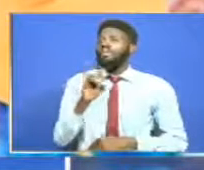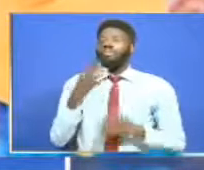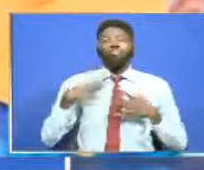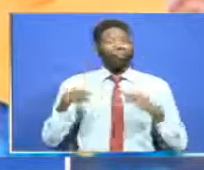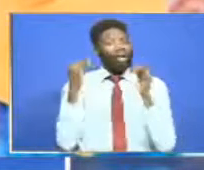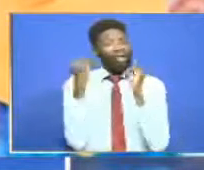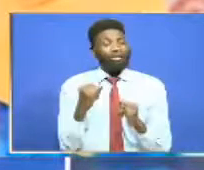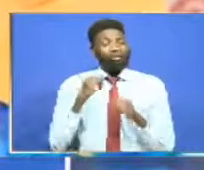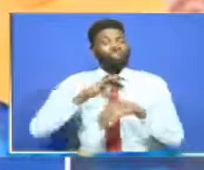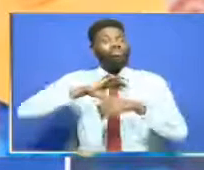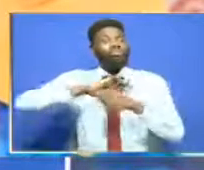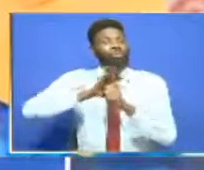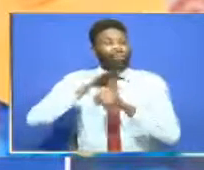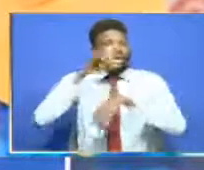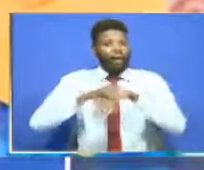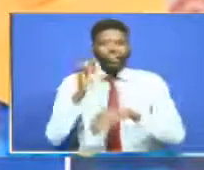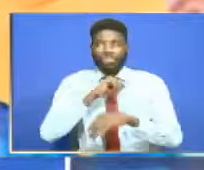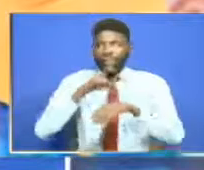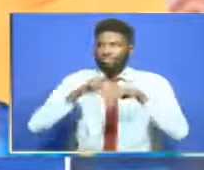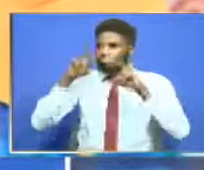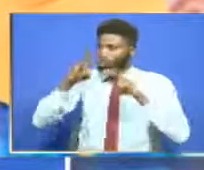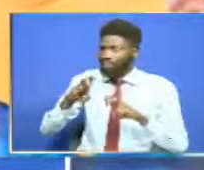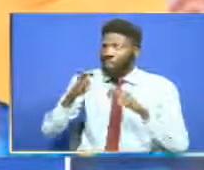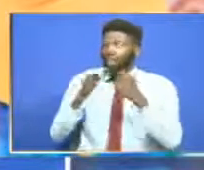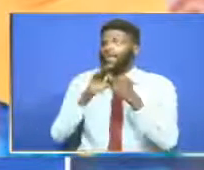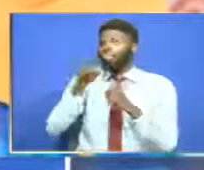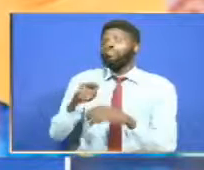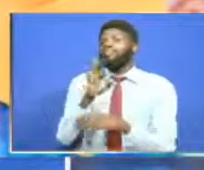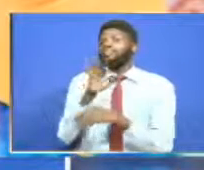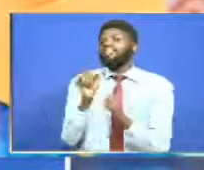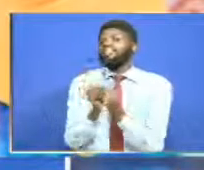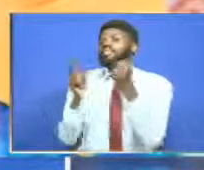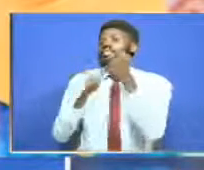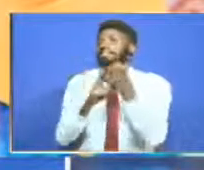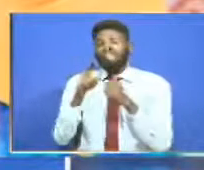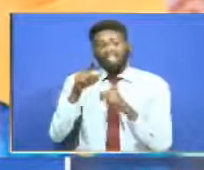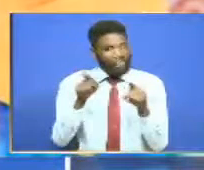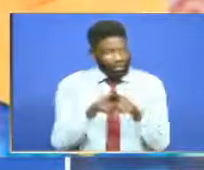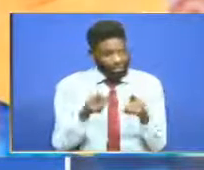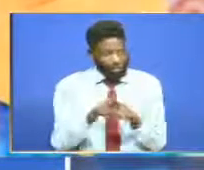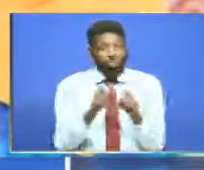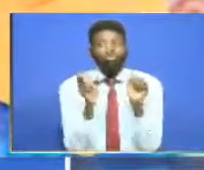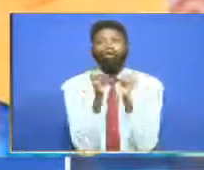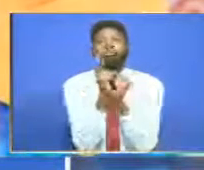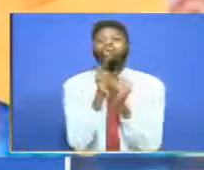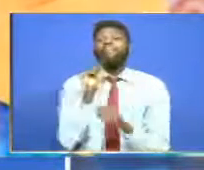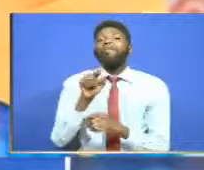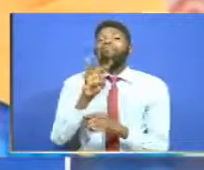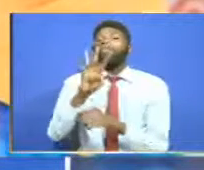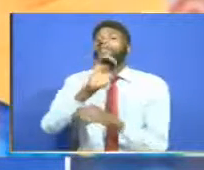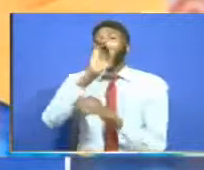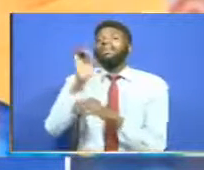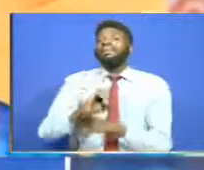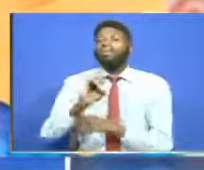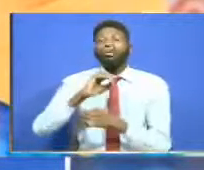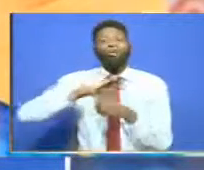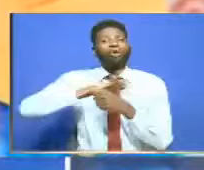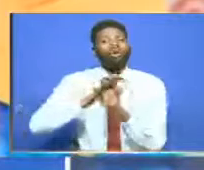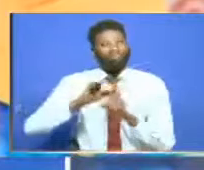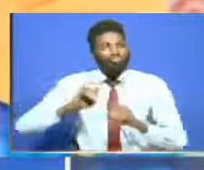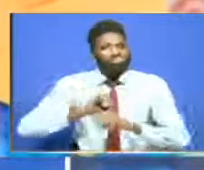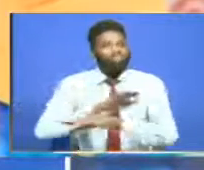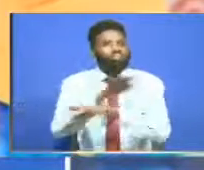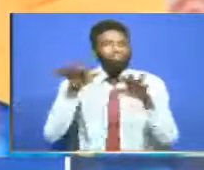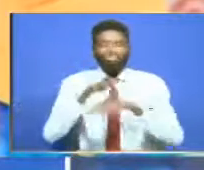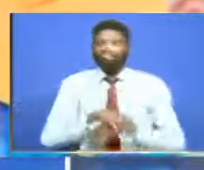from 8,316 samples tested. This translates to a 12.4% positivity rate. The